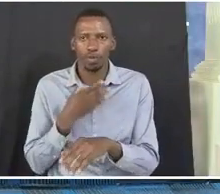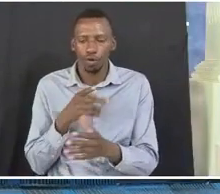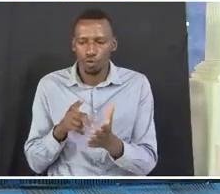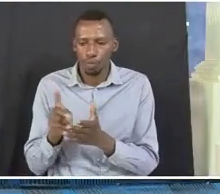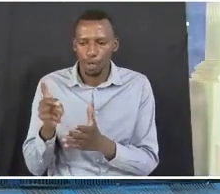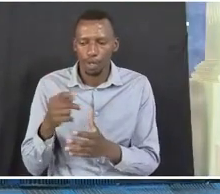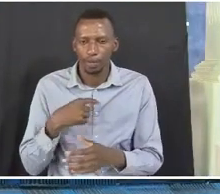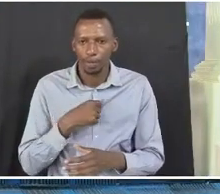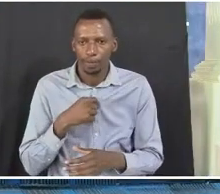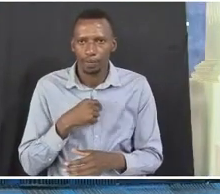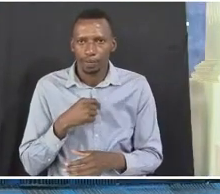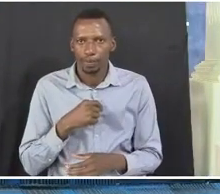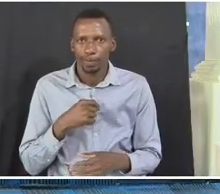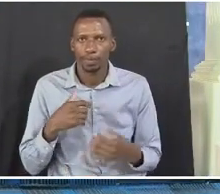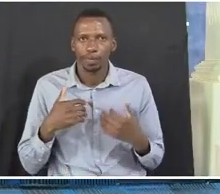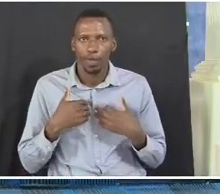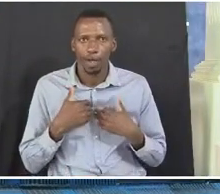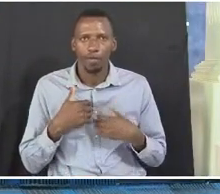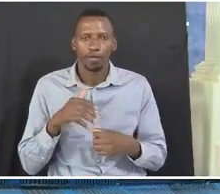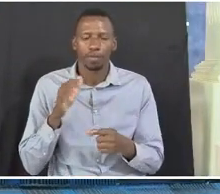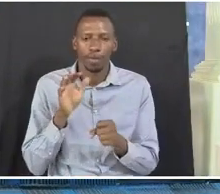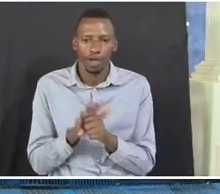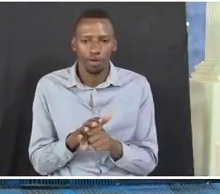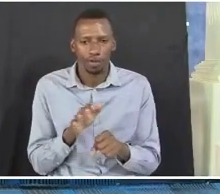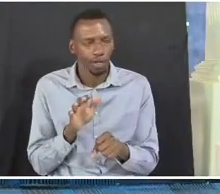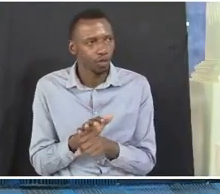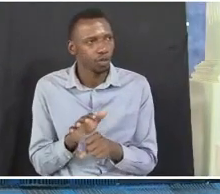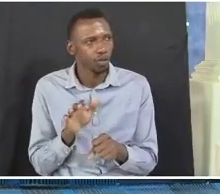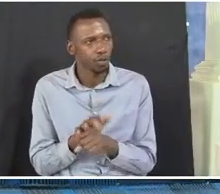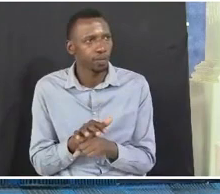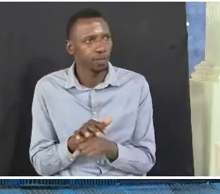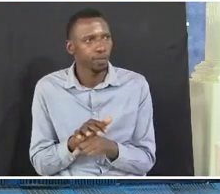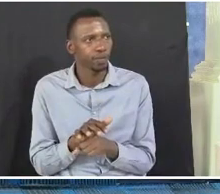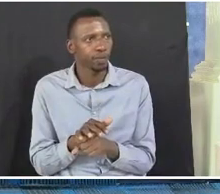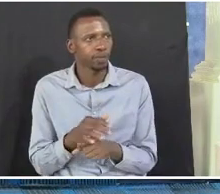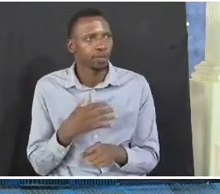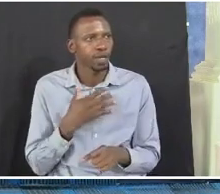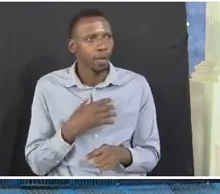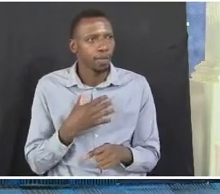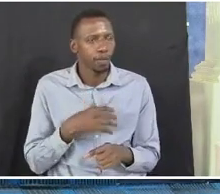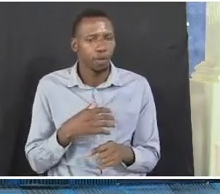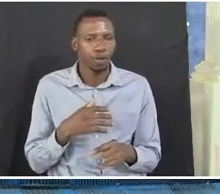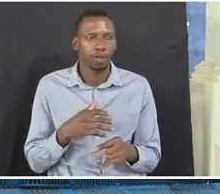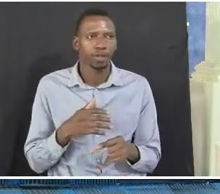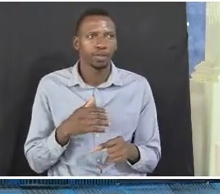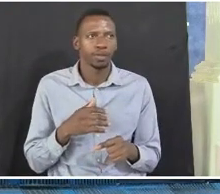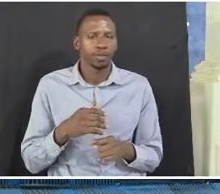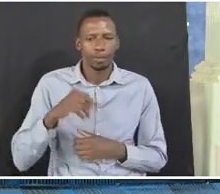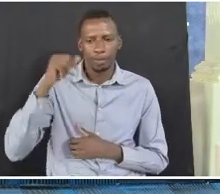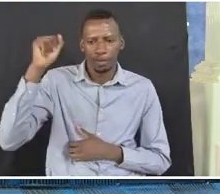is a lot of whatever is going on. People are campaigning.